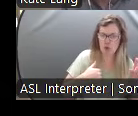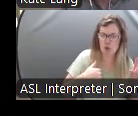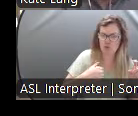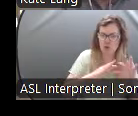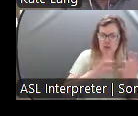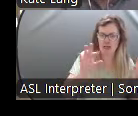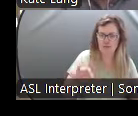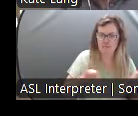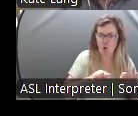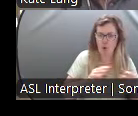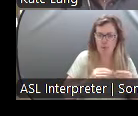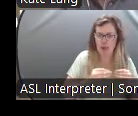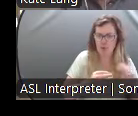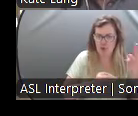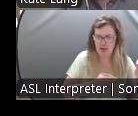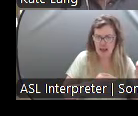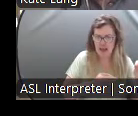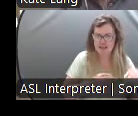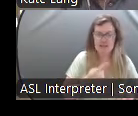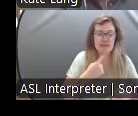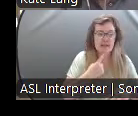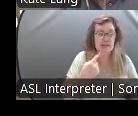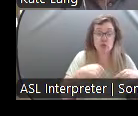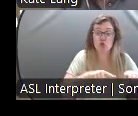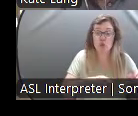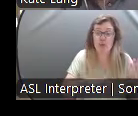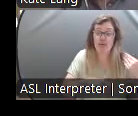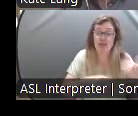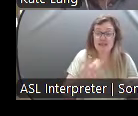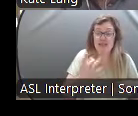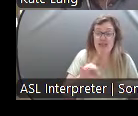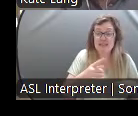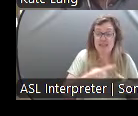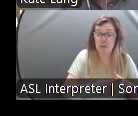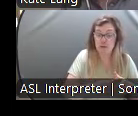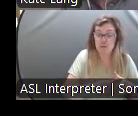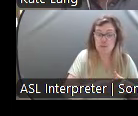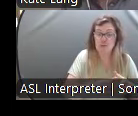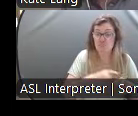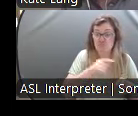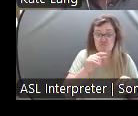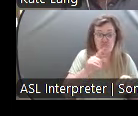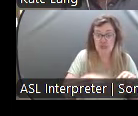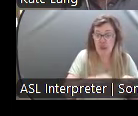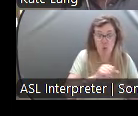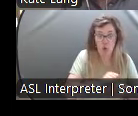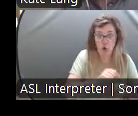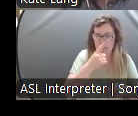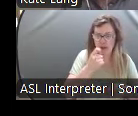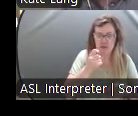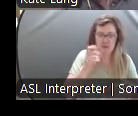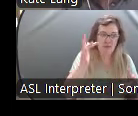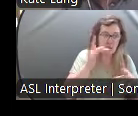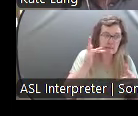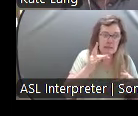form. I think it's question 9 that says, during the last 18 months, have you been unable to work because of illness, injuries, or